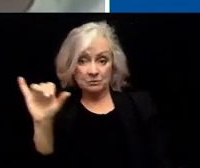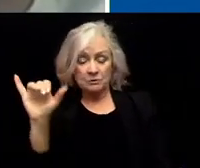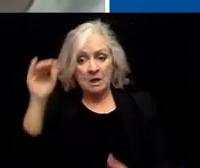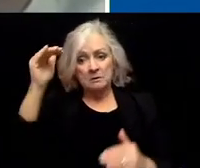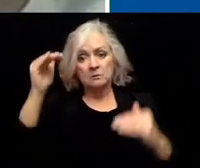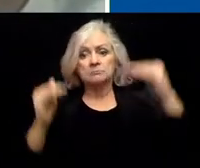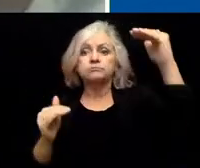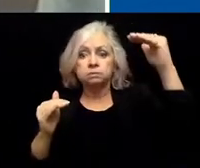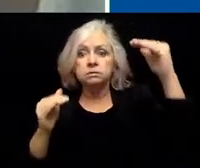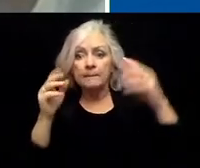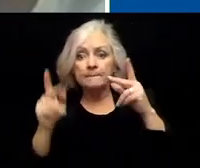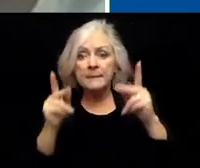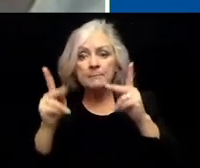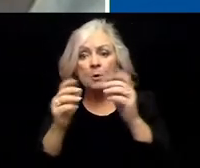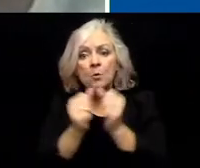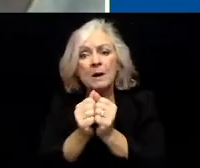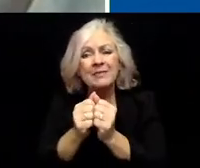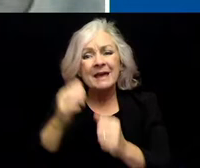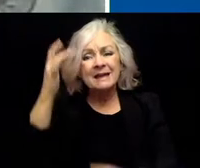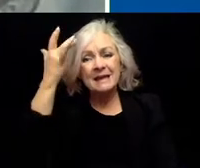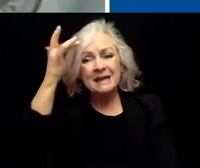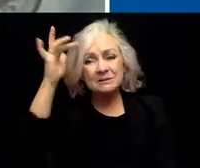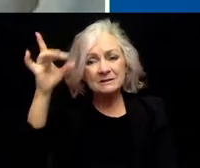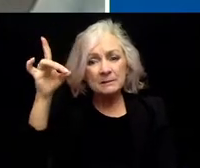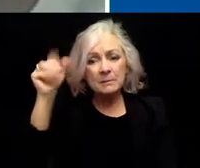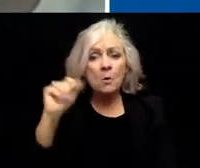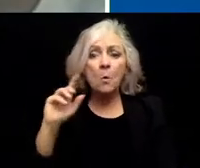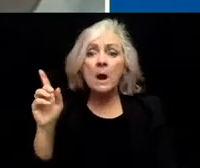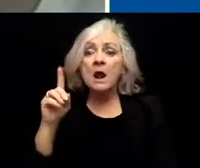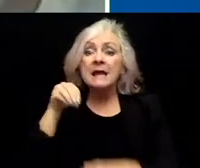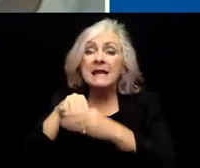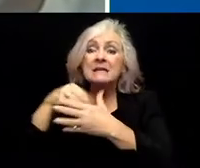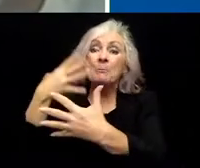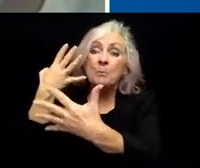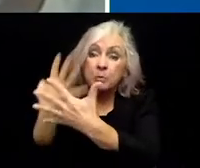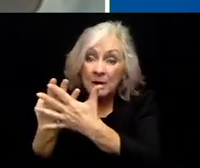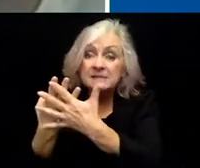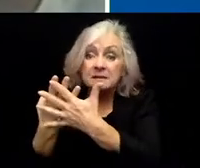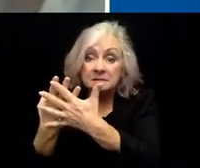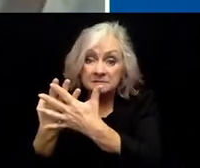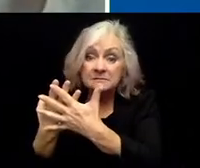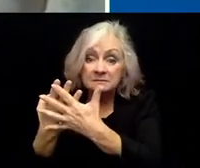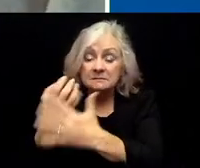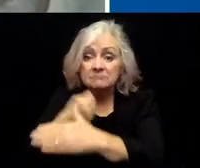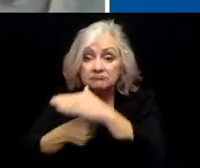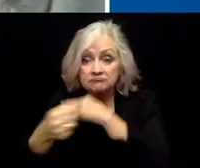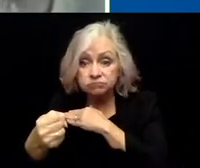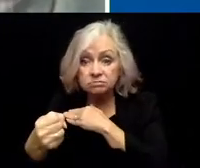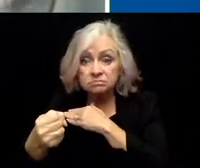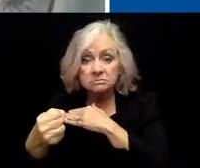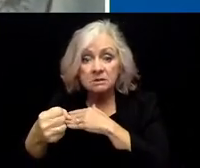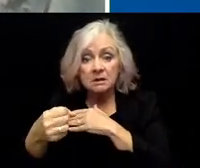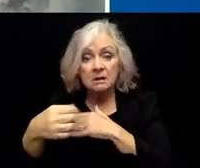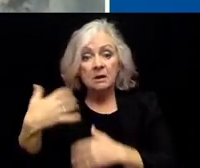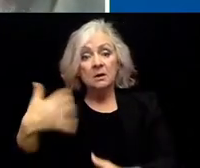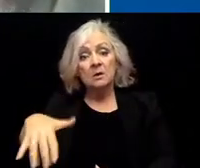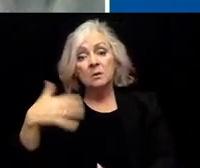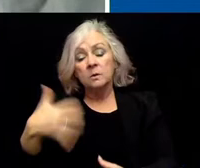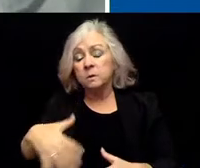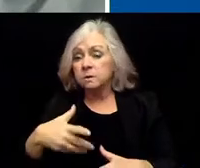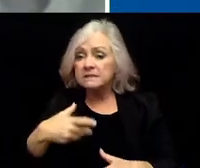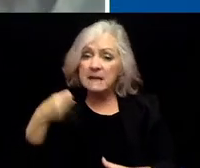intellectual disability in prisons around the world. And this is, again, a place where they face enormous deprivations and violence.